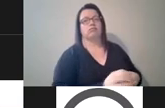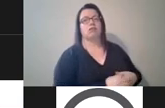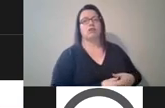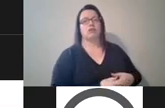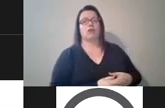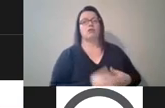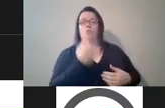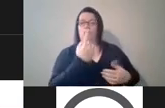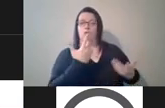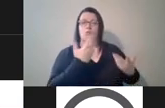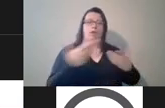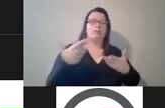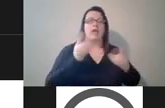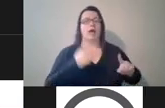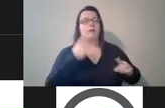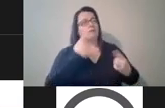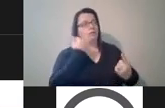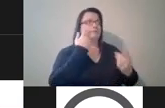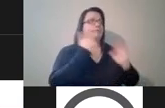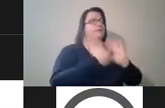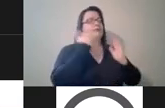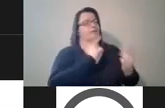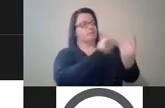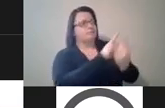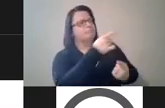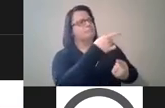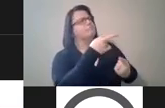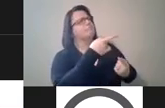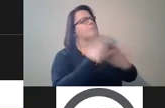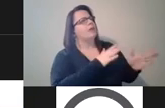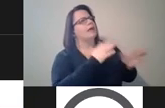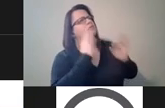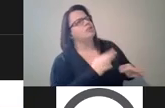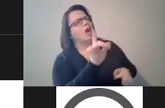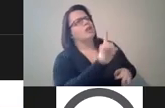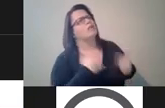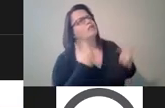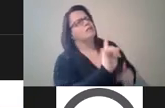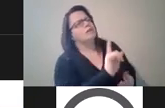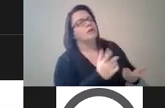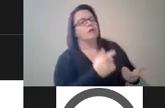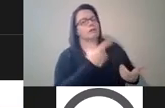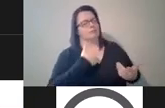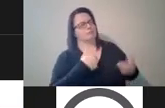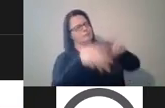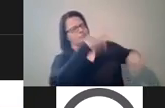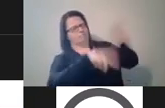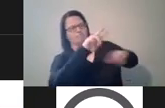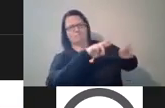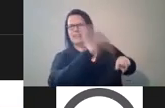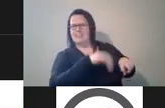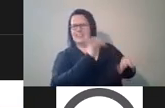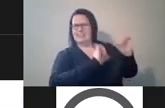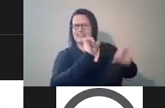to you about your decision-making ability around where you're going to live, and you don't do well with that assessment, then you don't